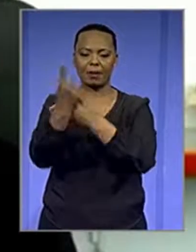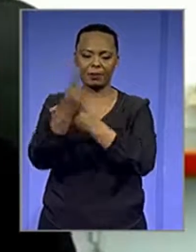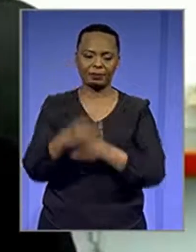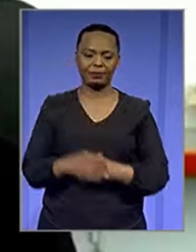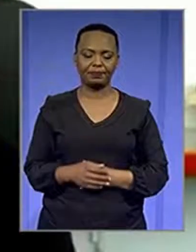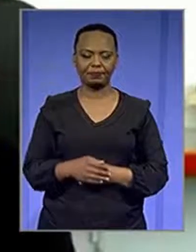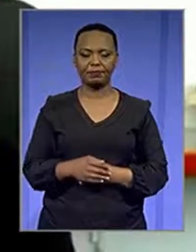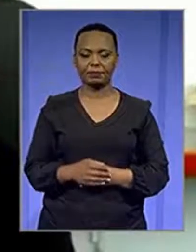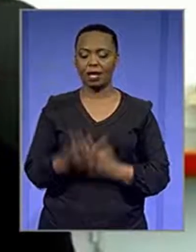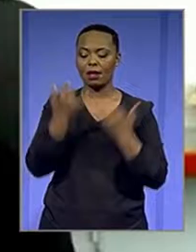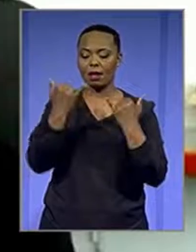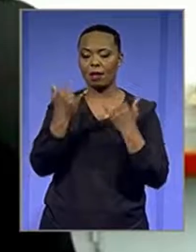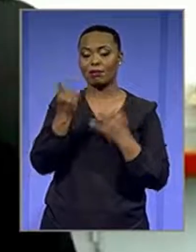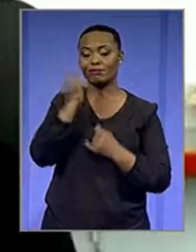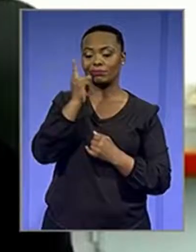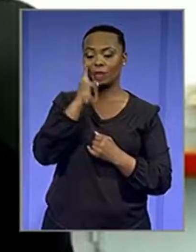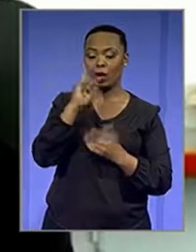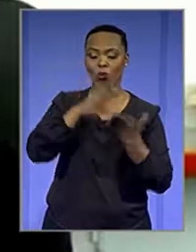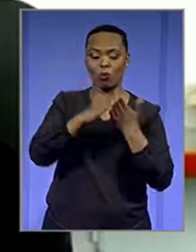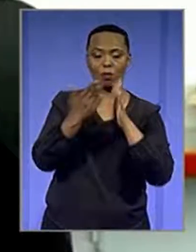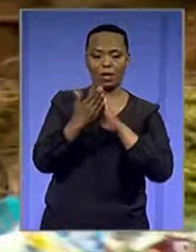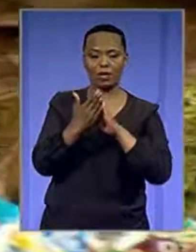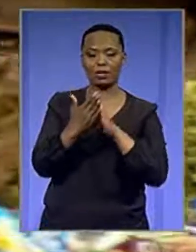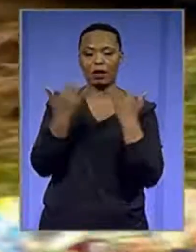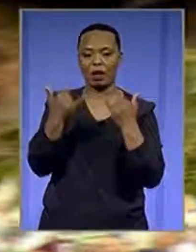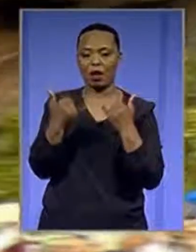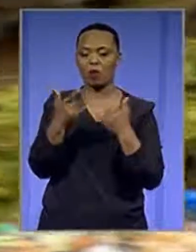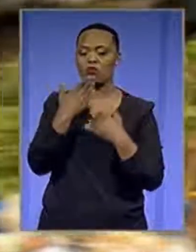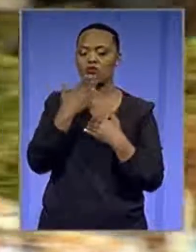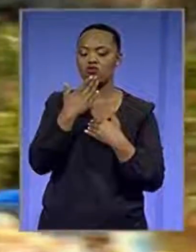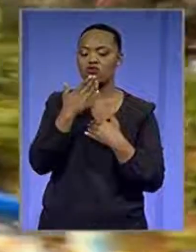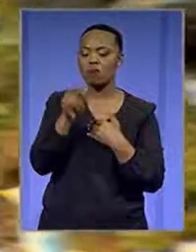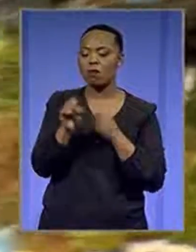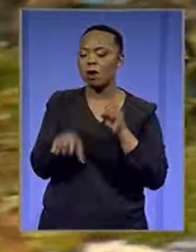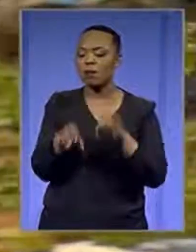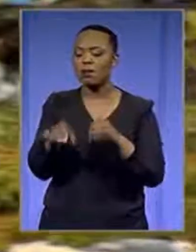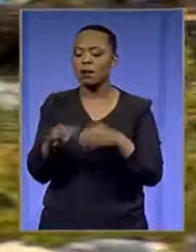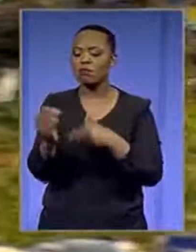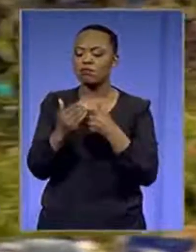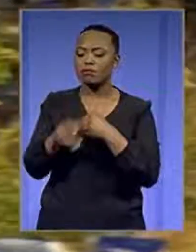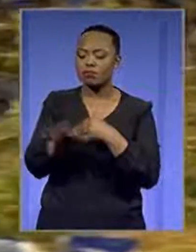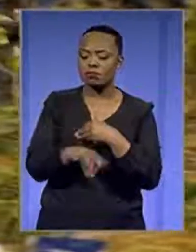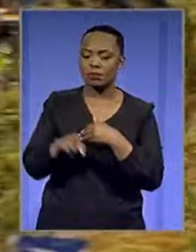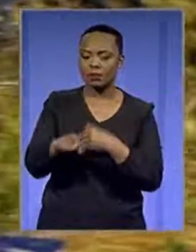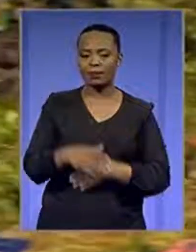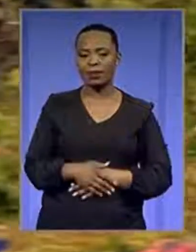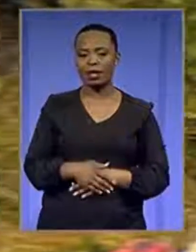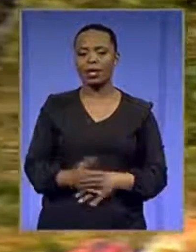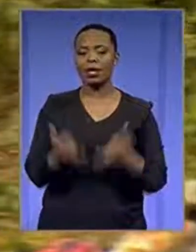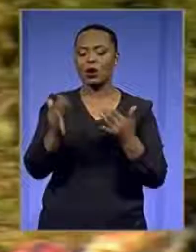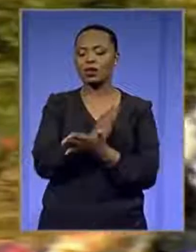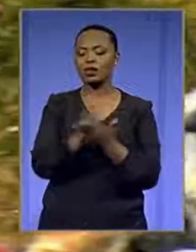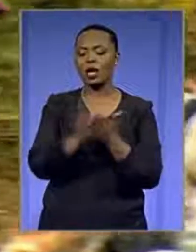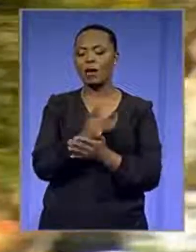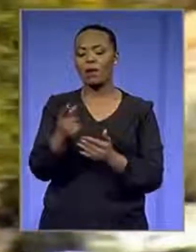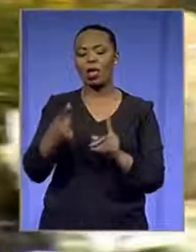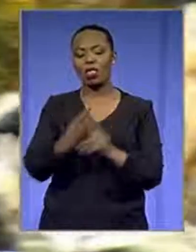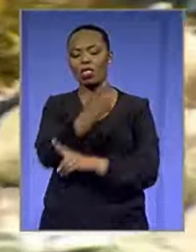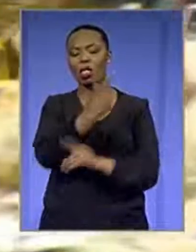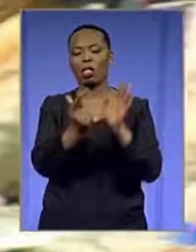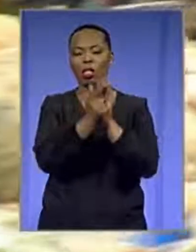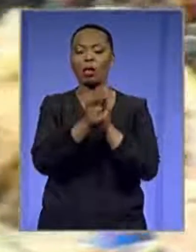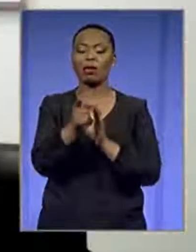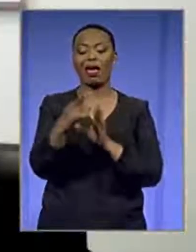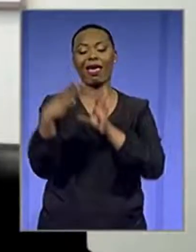about the communities, for instance, residing next to it. Bjale go lahlwa ga ditlakala mo go sego molaong go imela boetapele bja